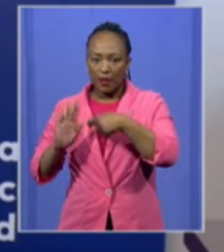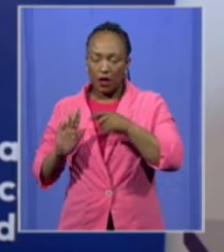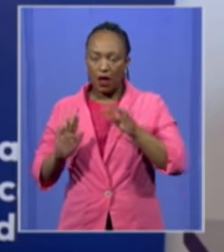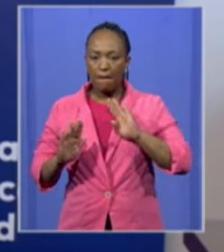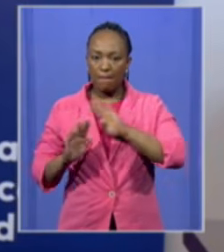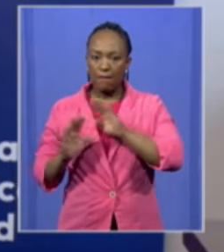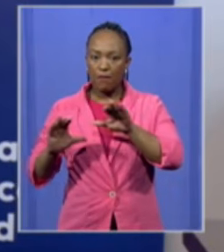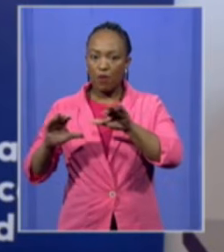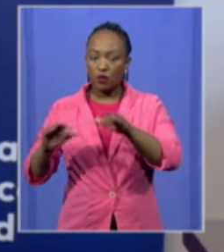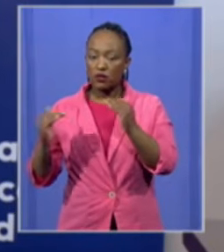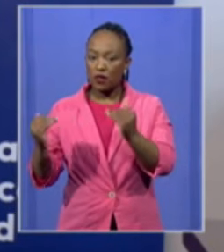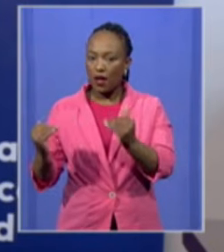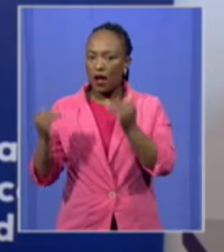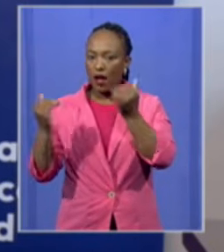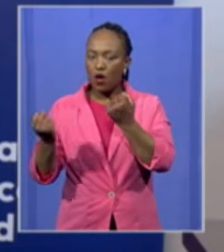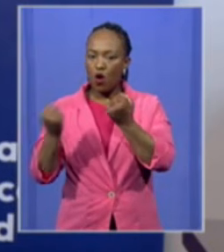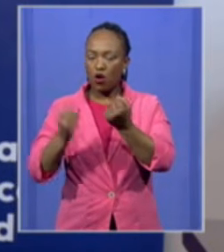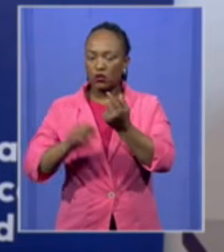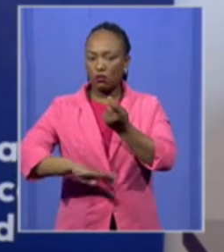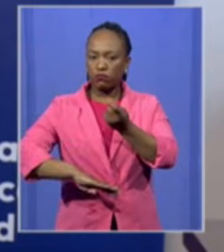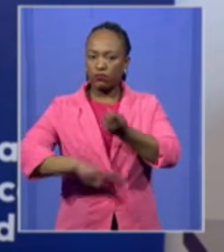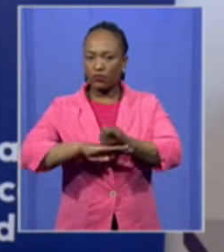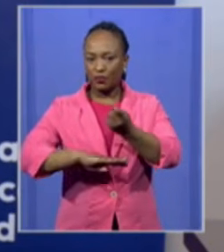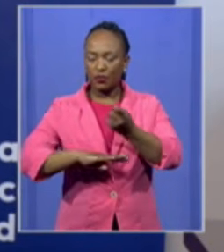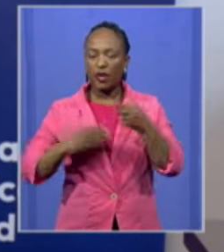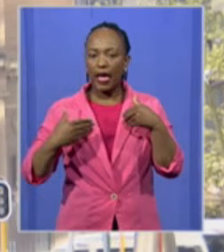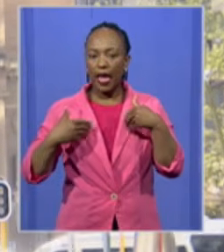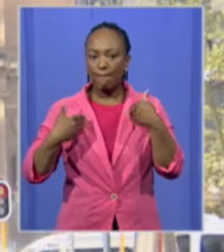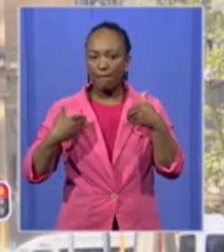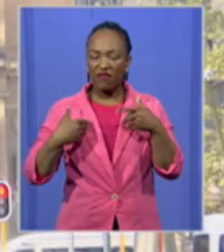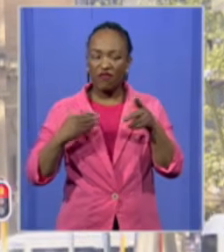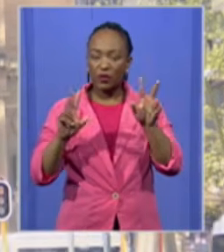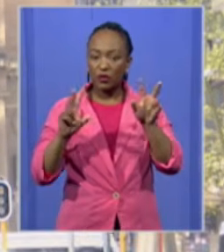ruling e kaelang matter to take down content.